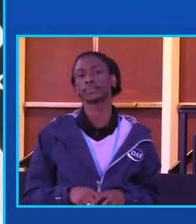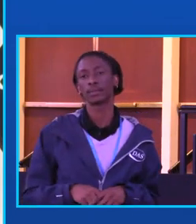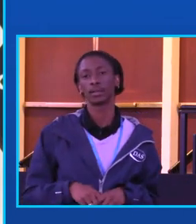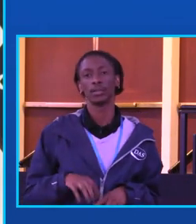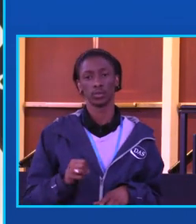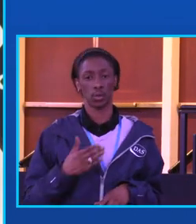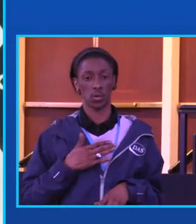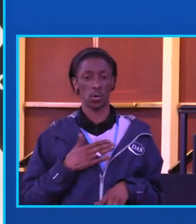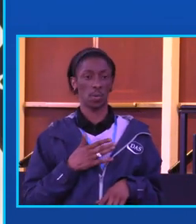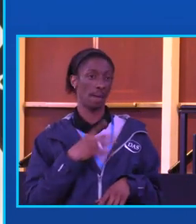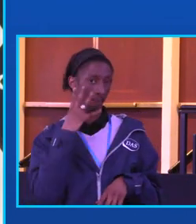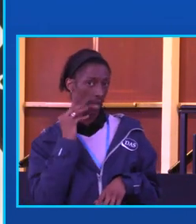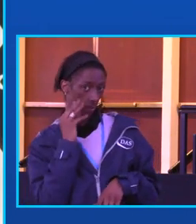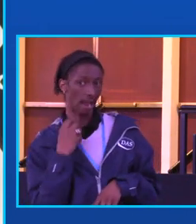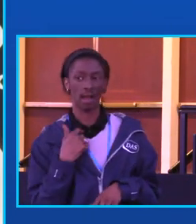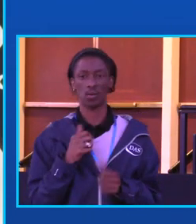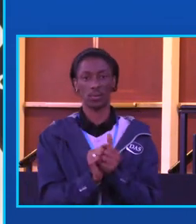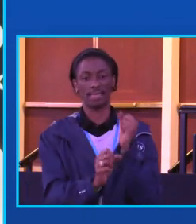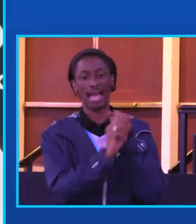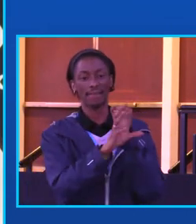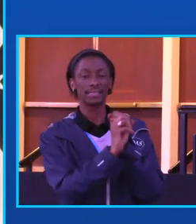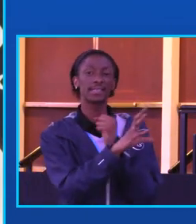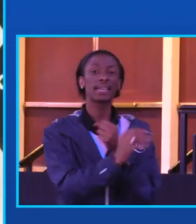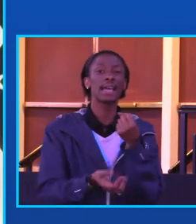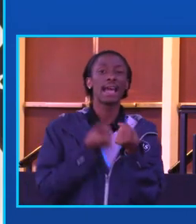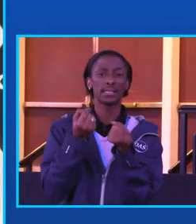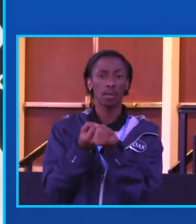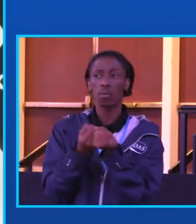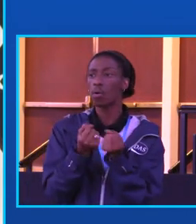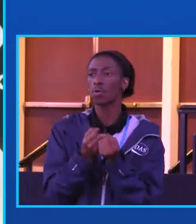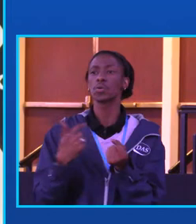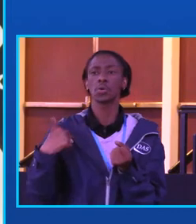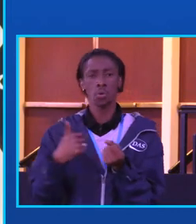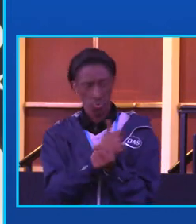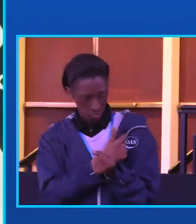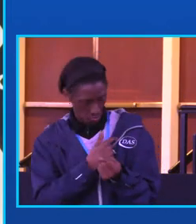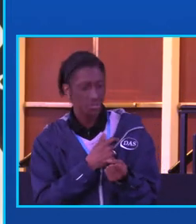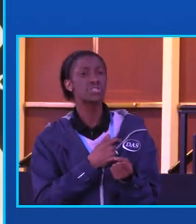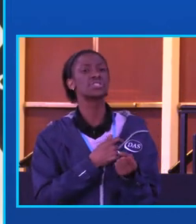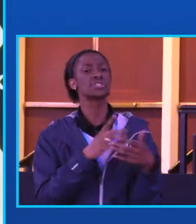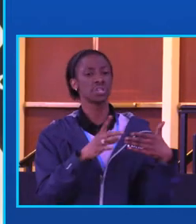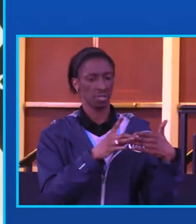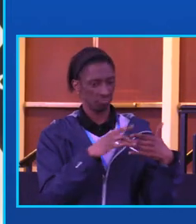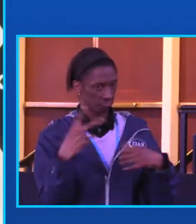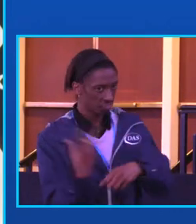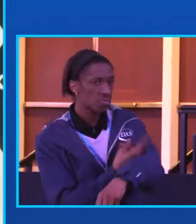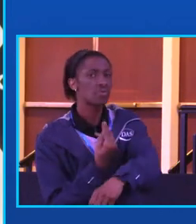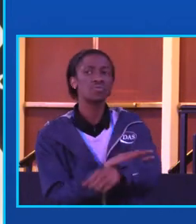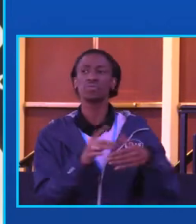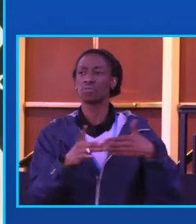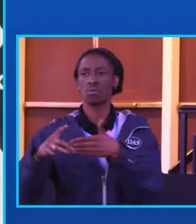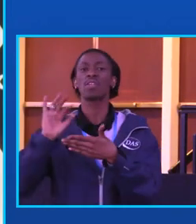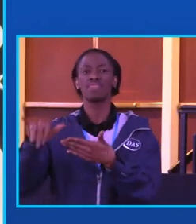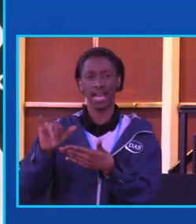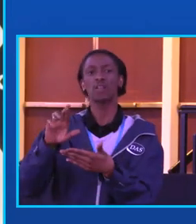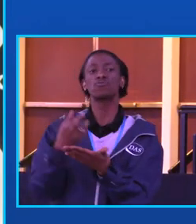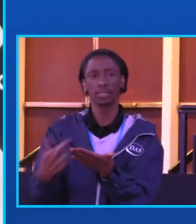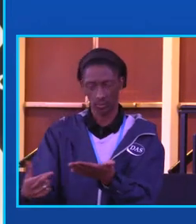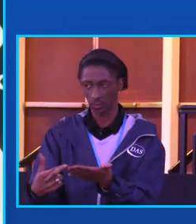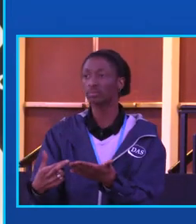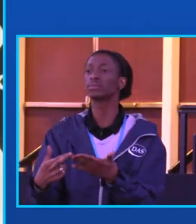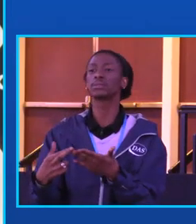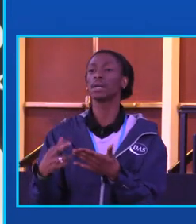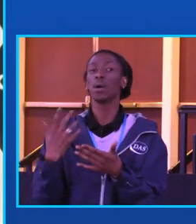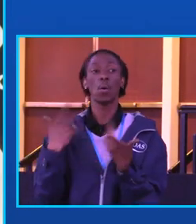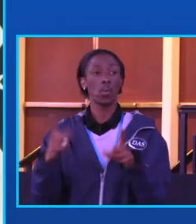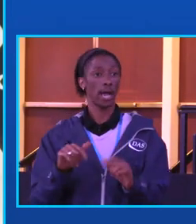With my background in advocacy and the support of many others, we succeeded in stewarding the resources to IFSI. When addressing any